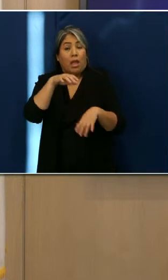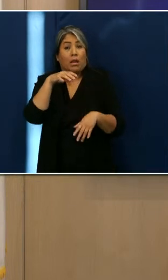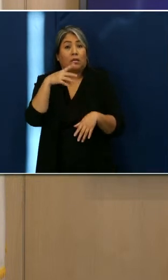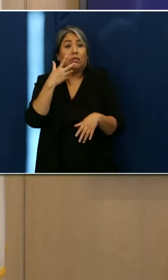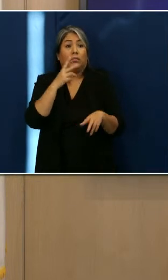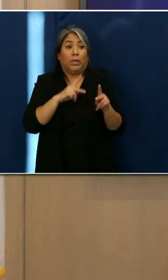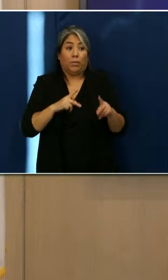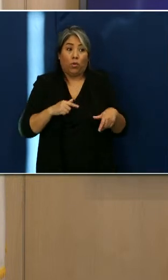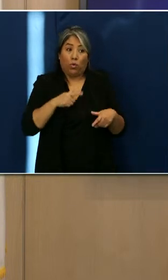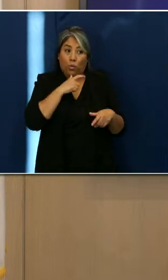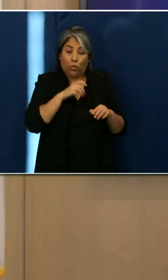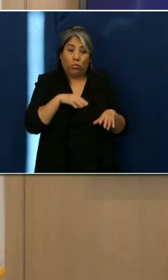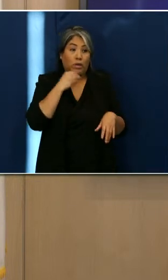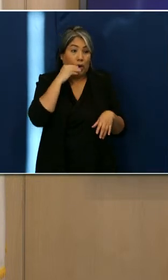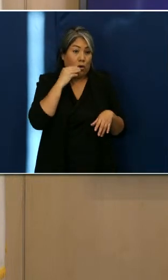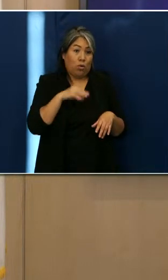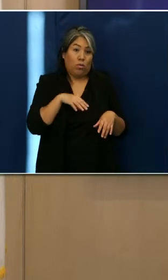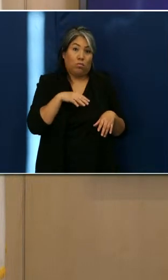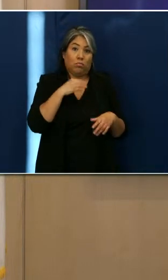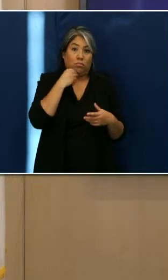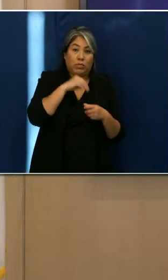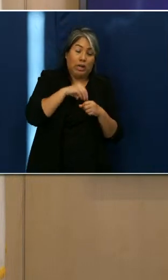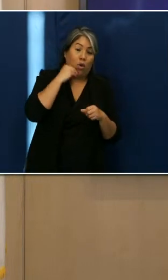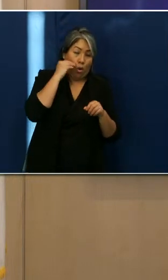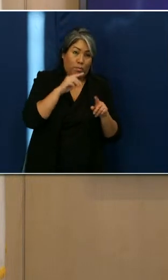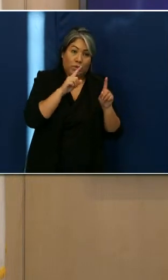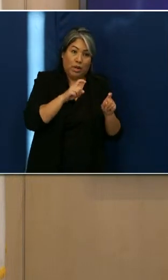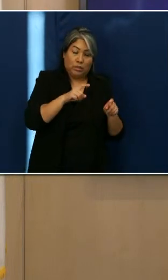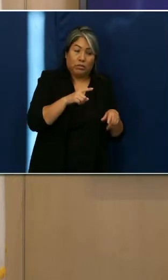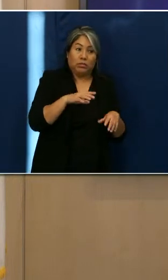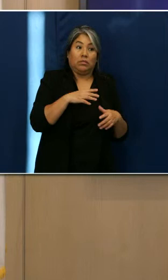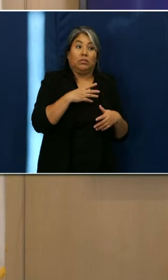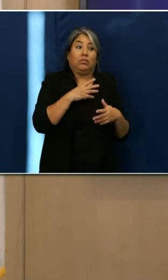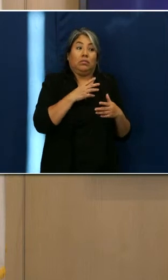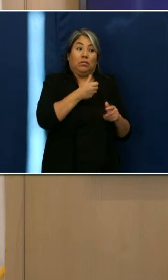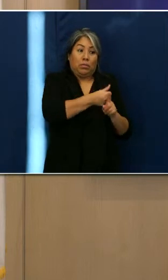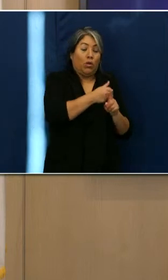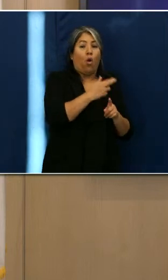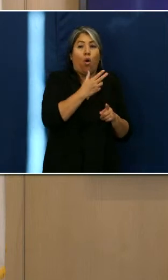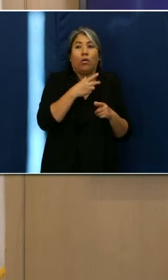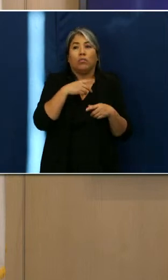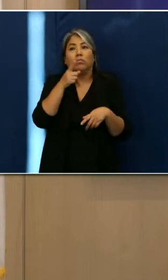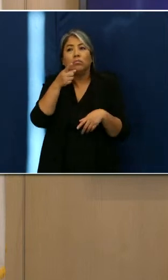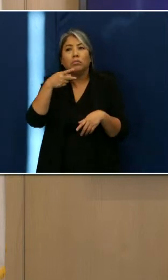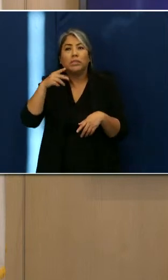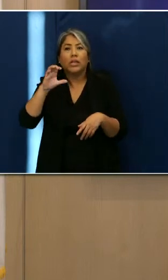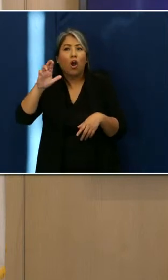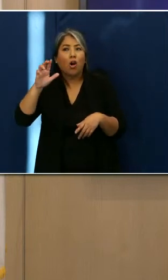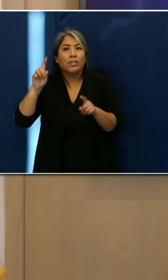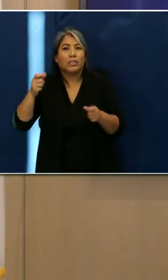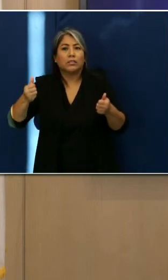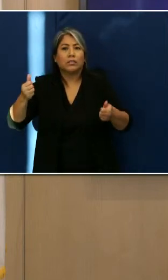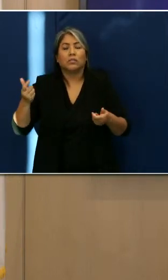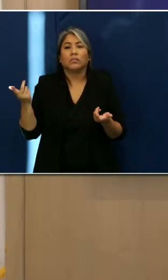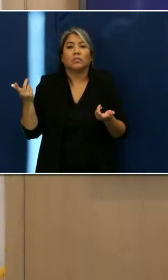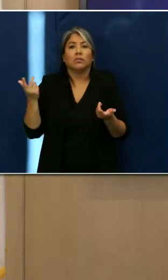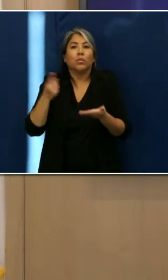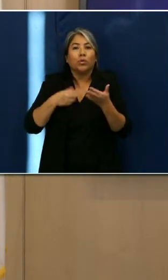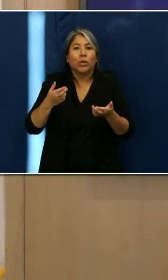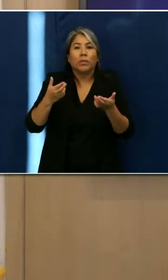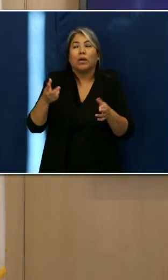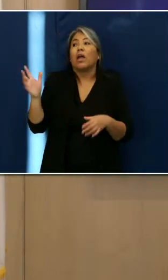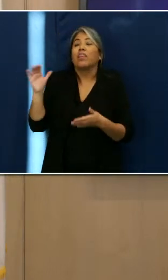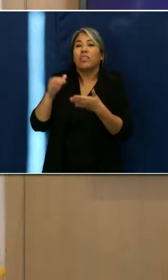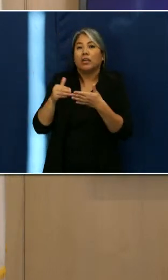in-home tests, or if they're feeling sick, or go and get a PCR test? You know, those are great questions about a new test that has